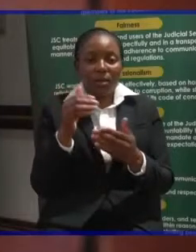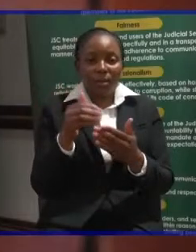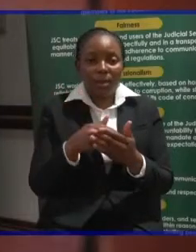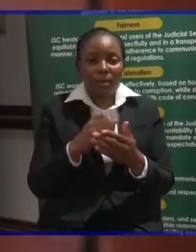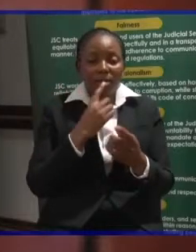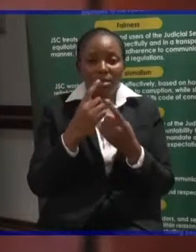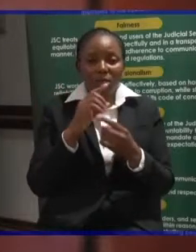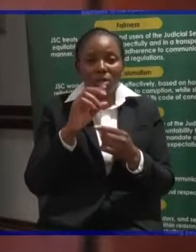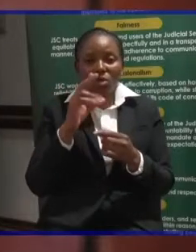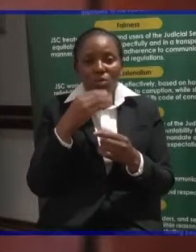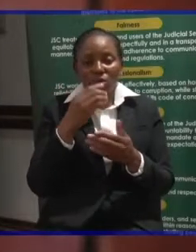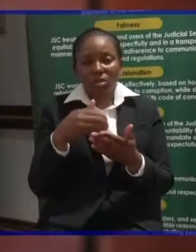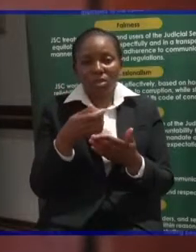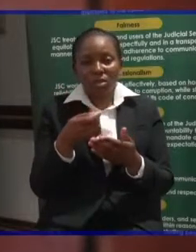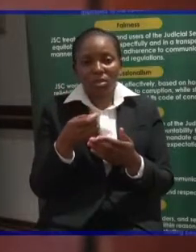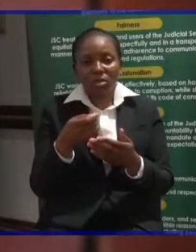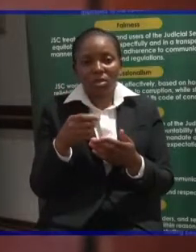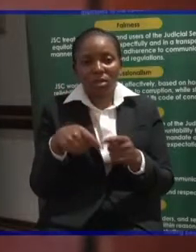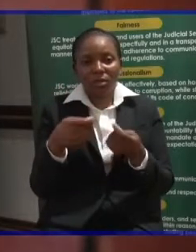notice.